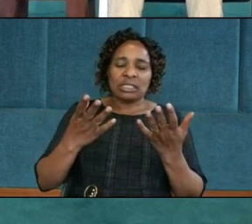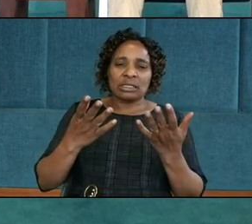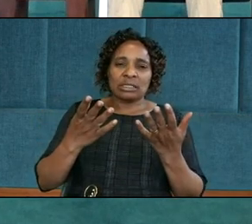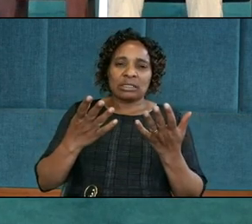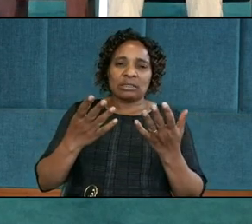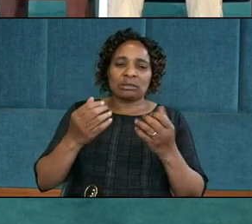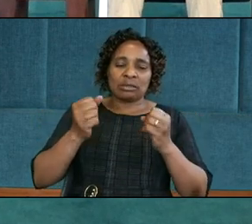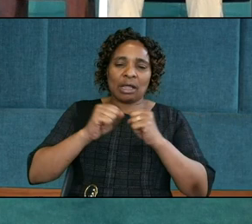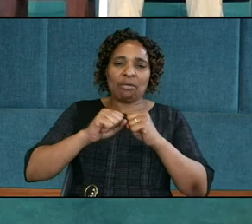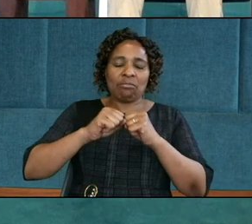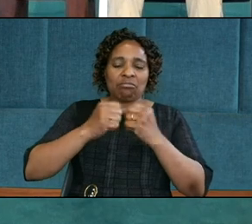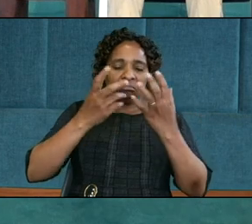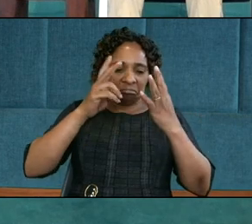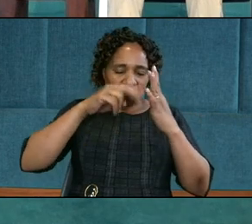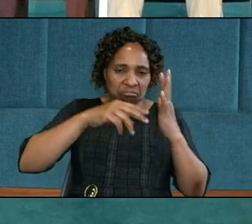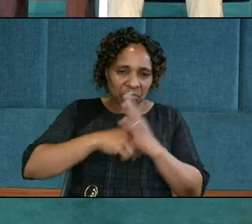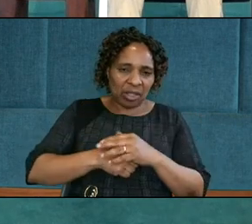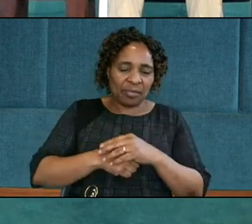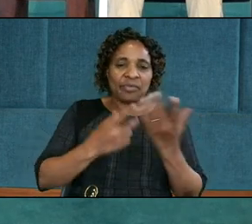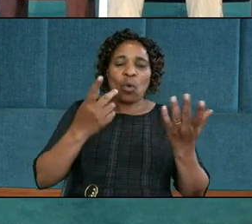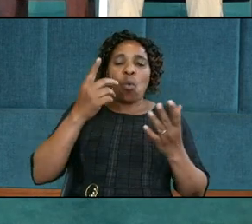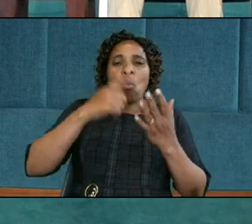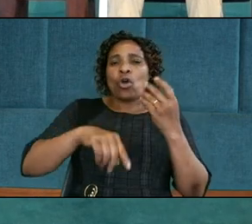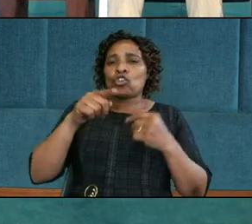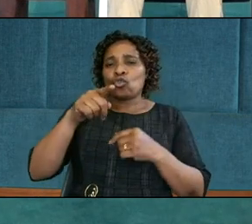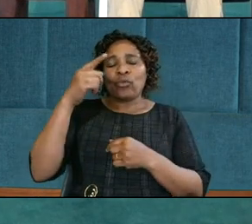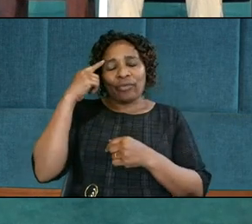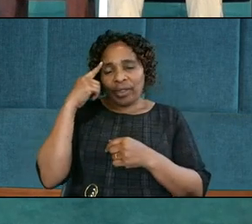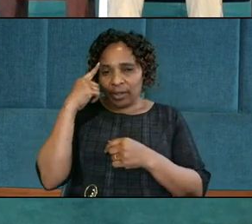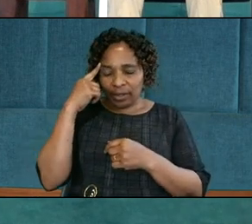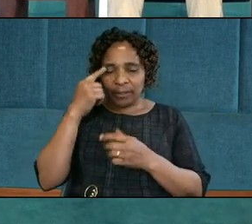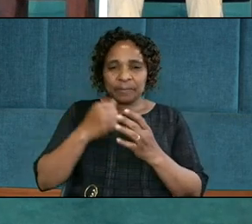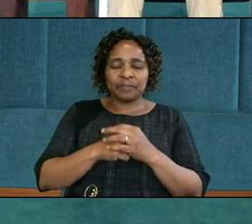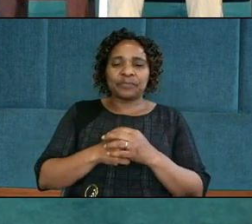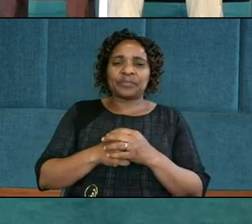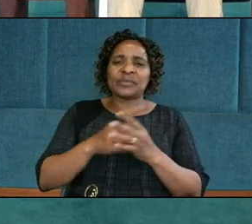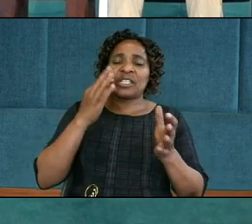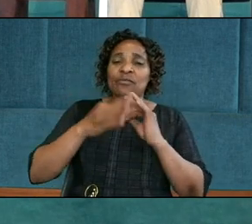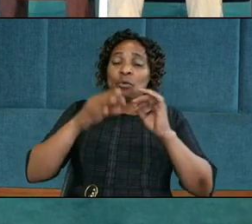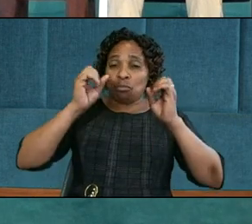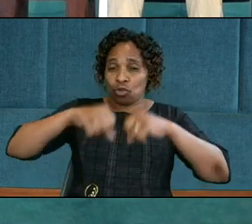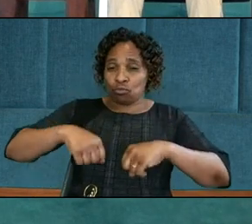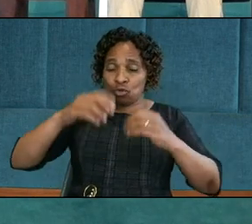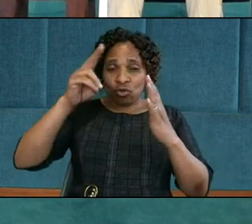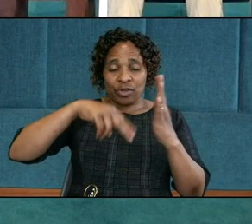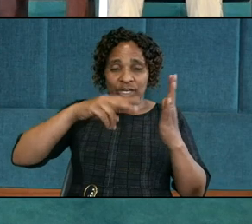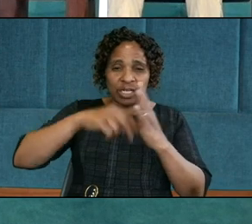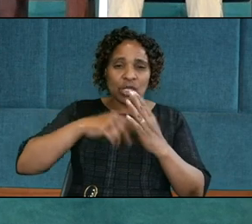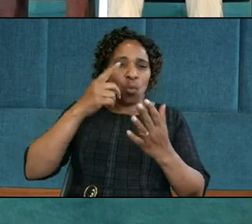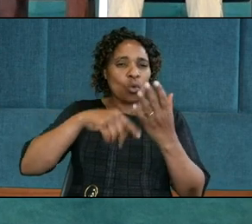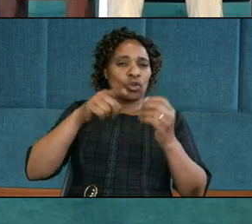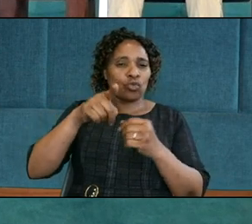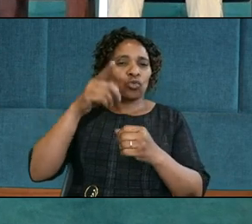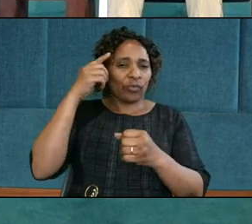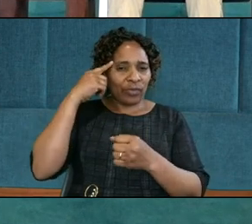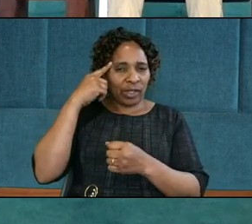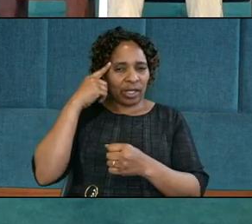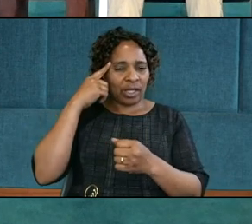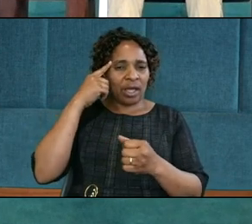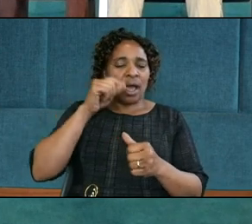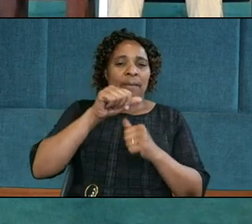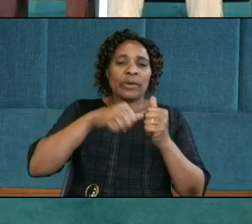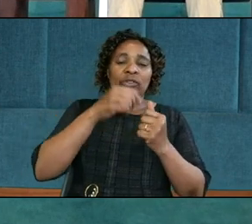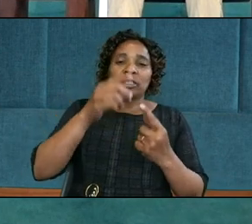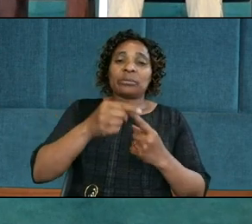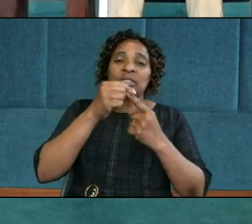Zeka, this is now you, the flashlight. I don't know if you are able to read for us the flashlight. And this particularly